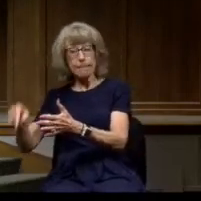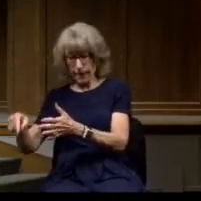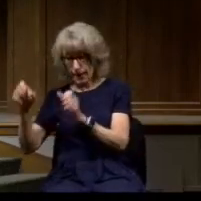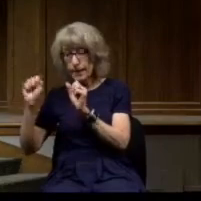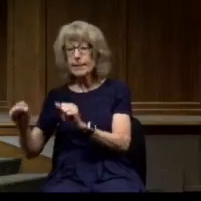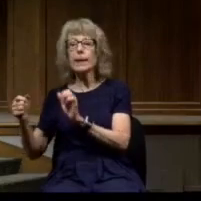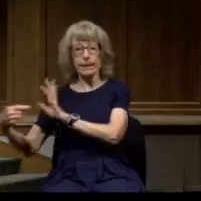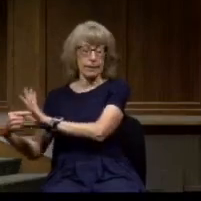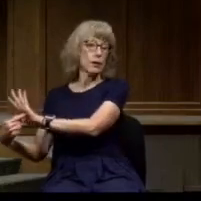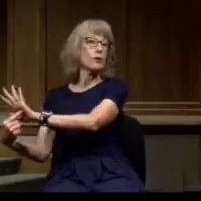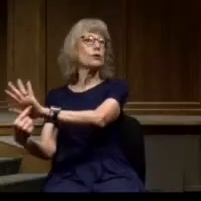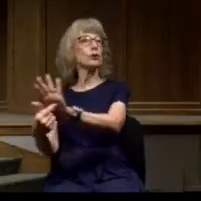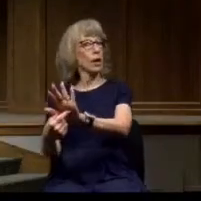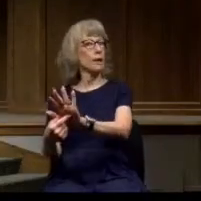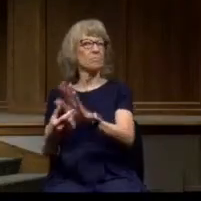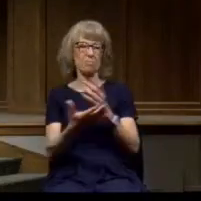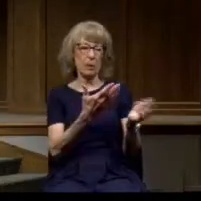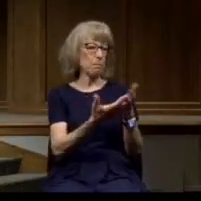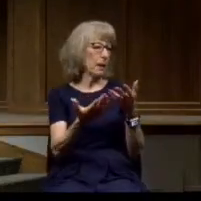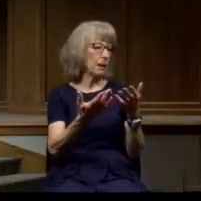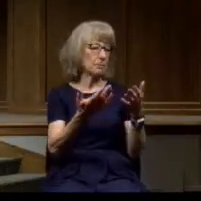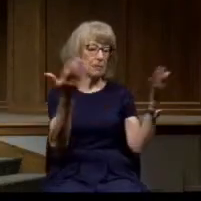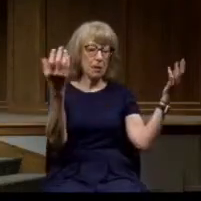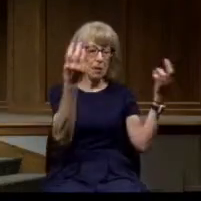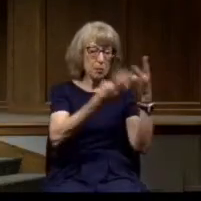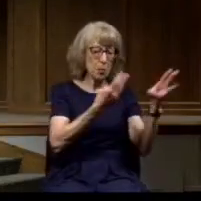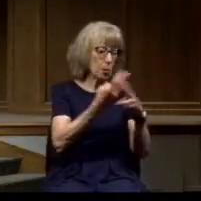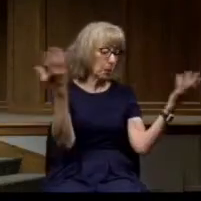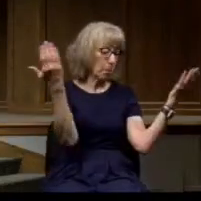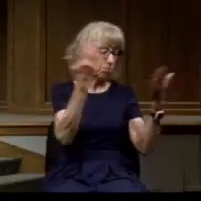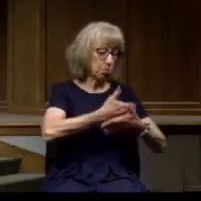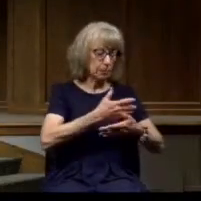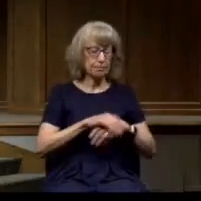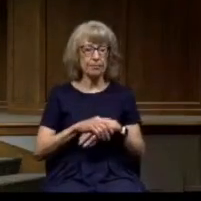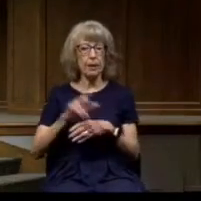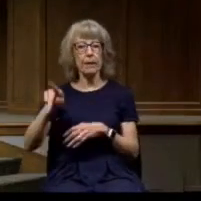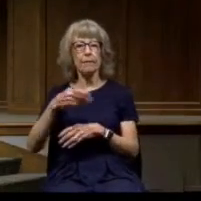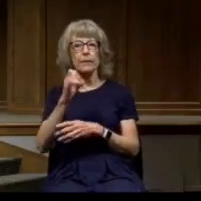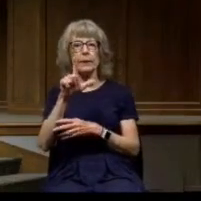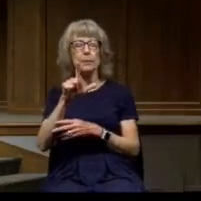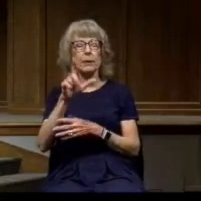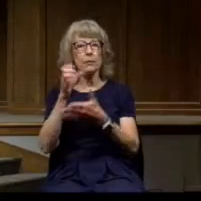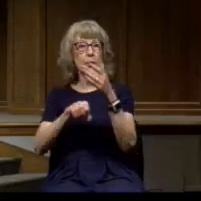very, very dark. In fact, here's the text. Here's how it reads in Philippians chapter 2.